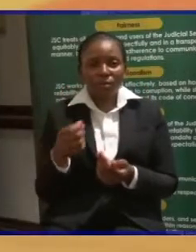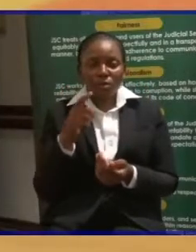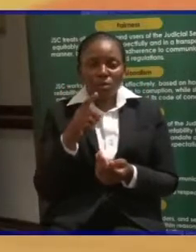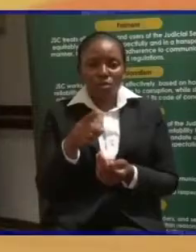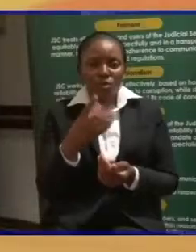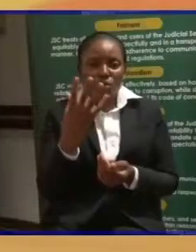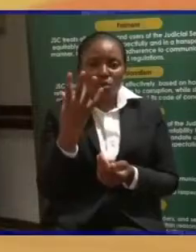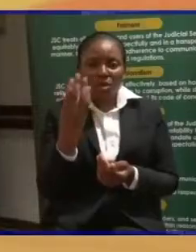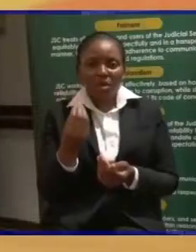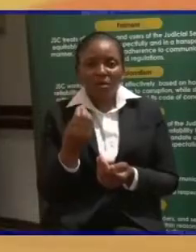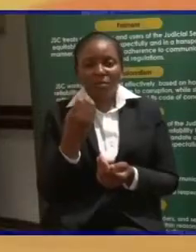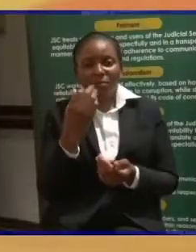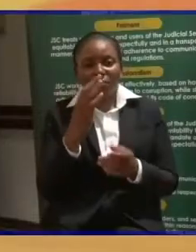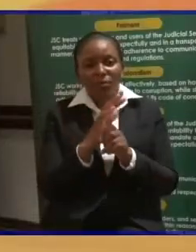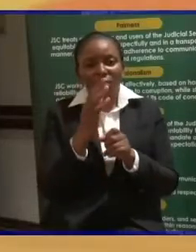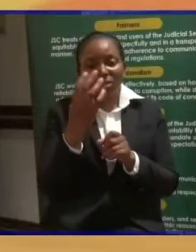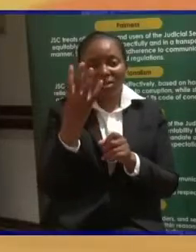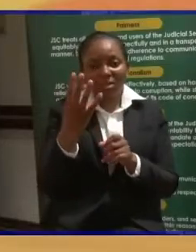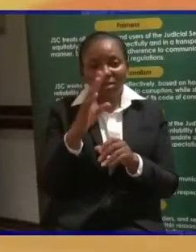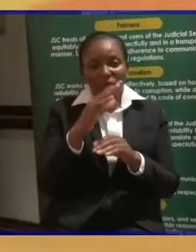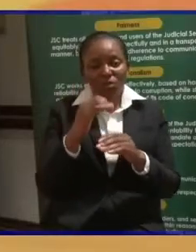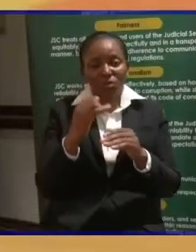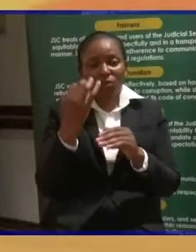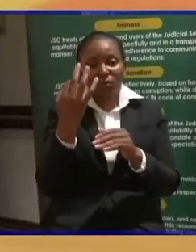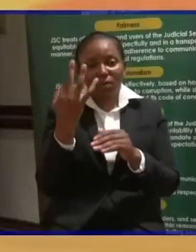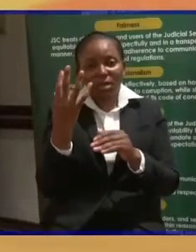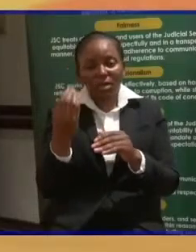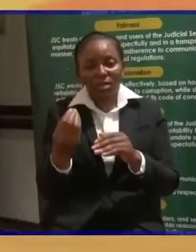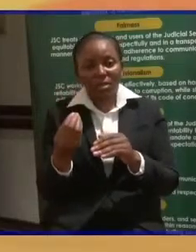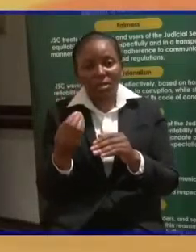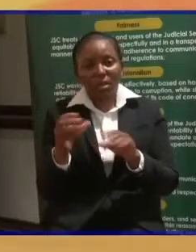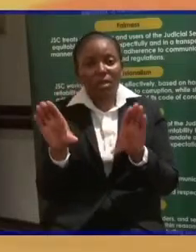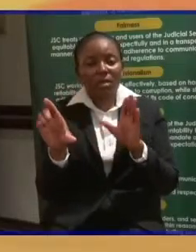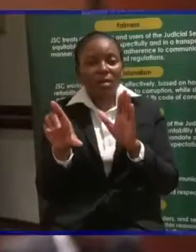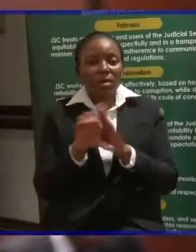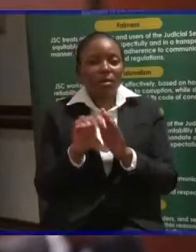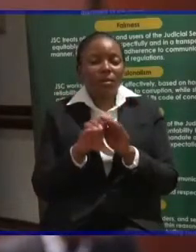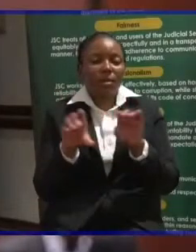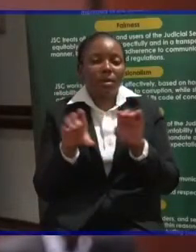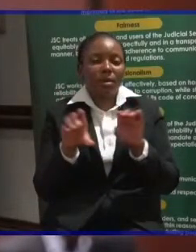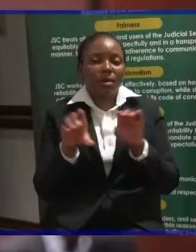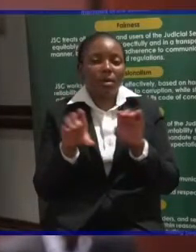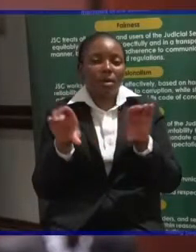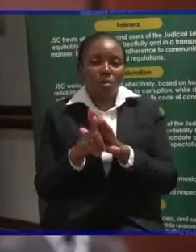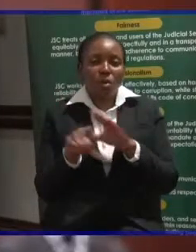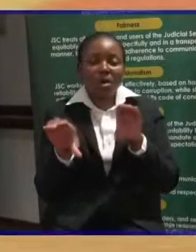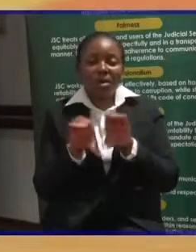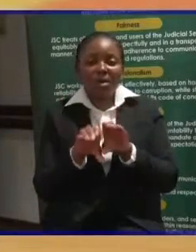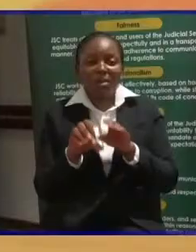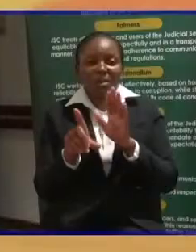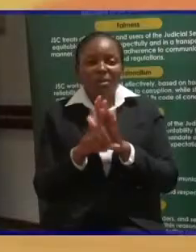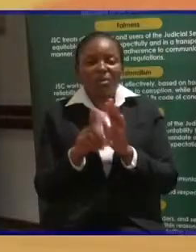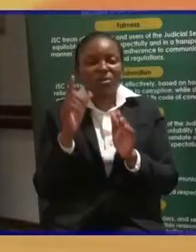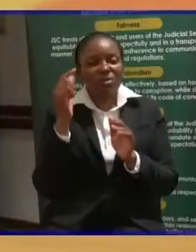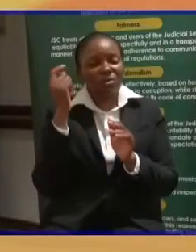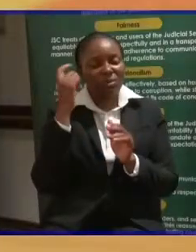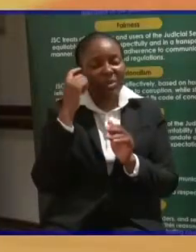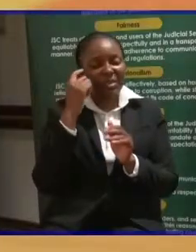scored 14 out of 30 on substantive labor law. So your labor law knowledge is not so